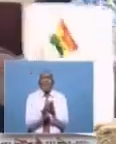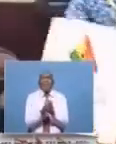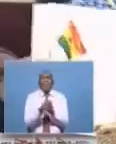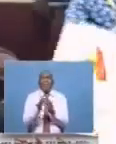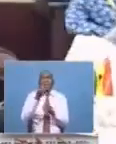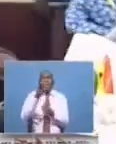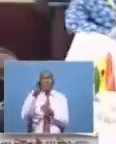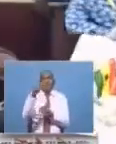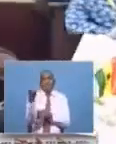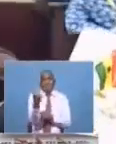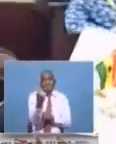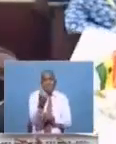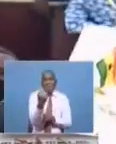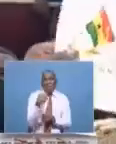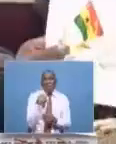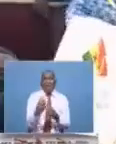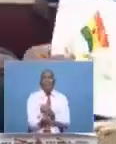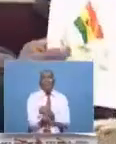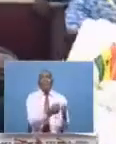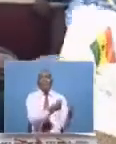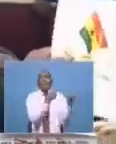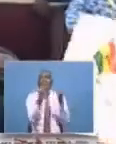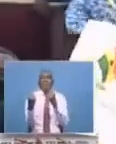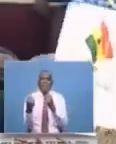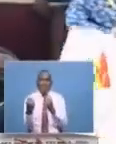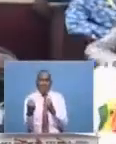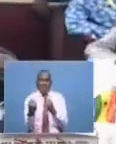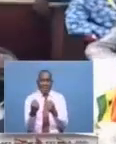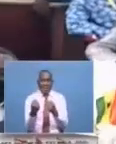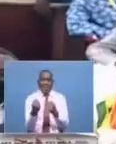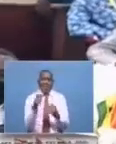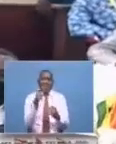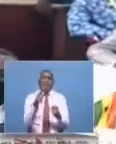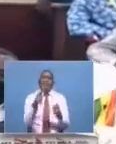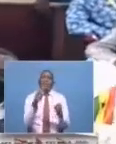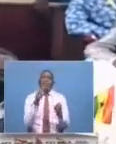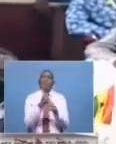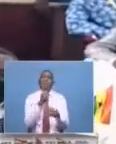person with the prerogative, she made an inadvertent error.